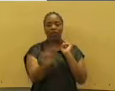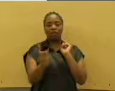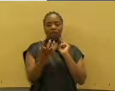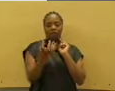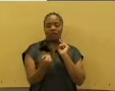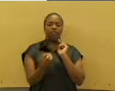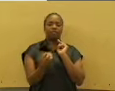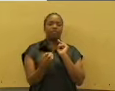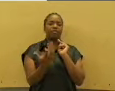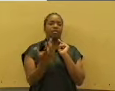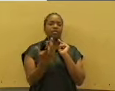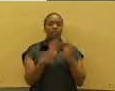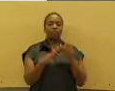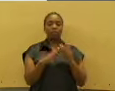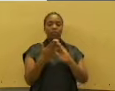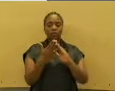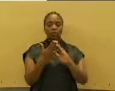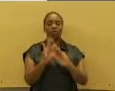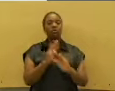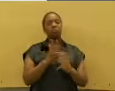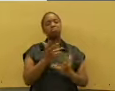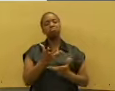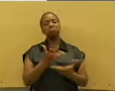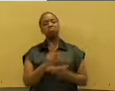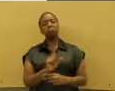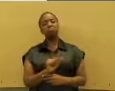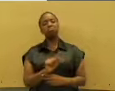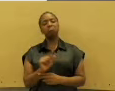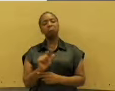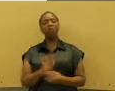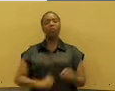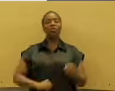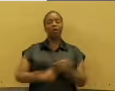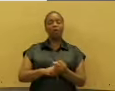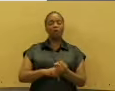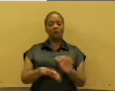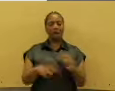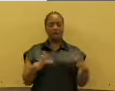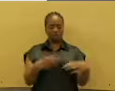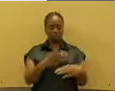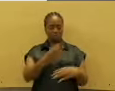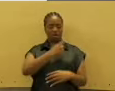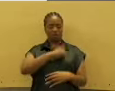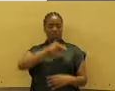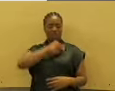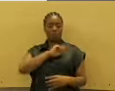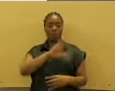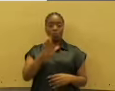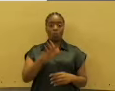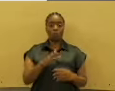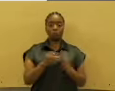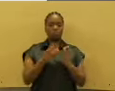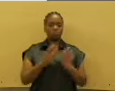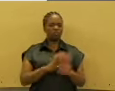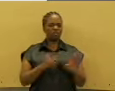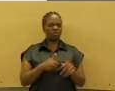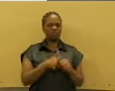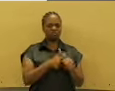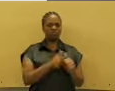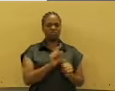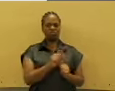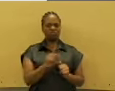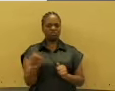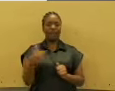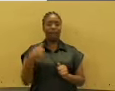Transformation Committee for consideration as an approach to support trans, intersex, gender, non-conforming, and non-binary students and staff